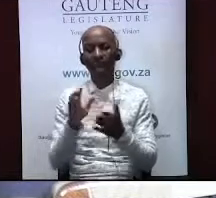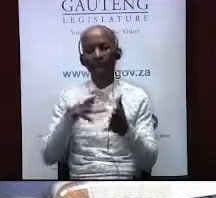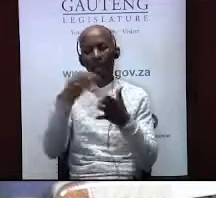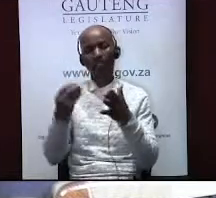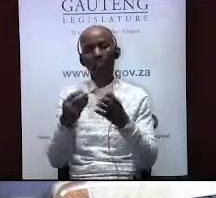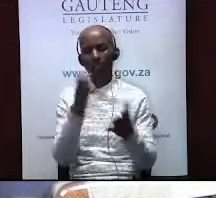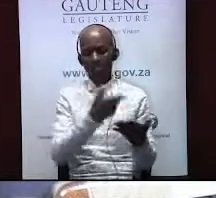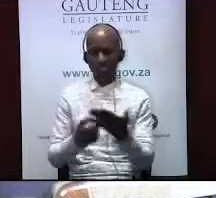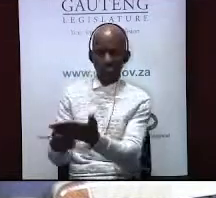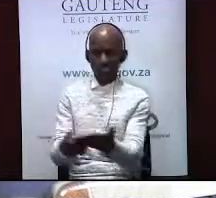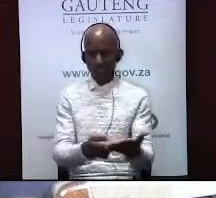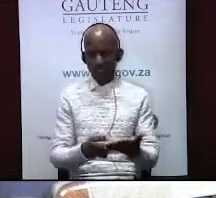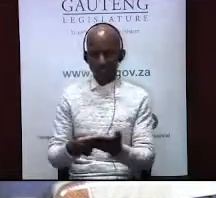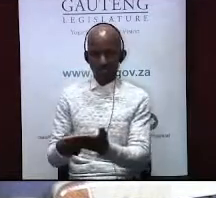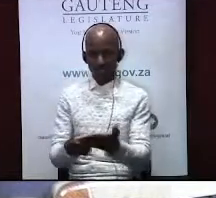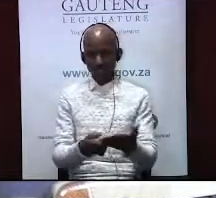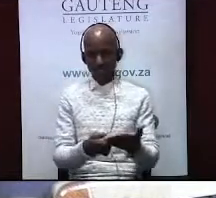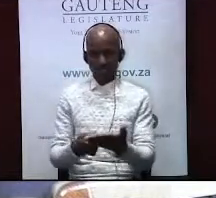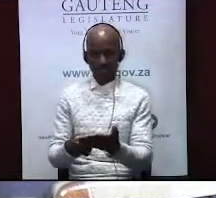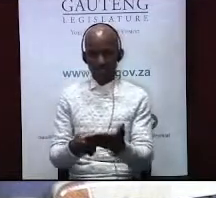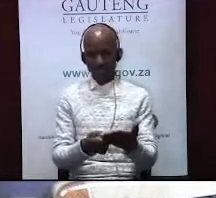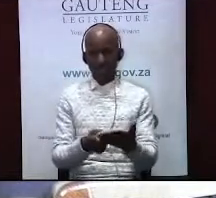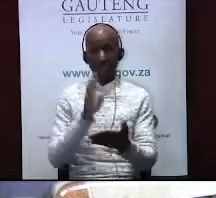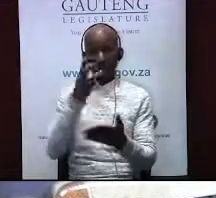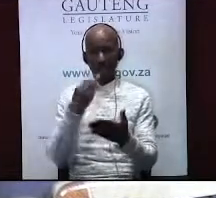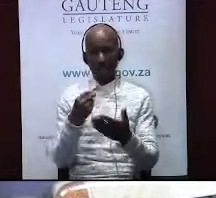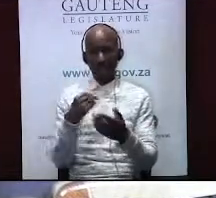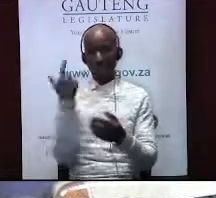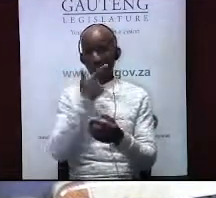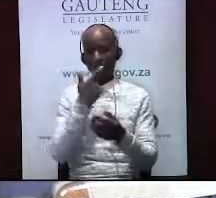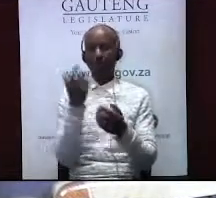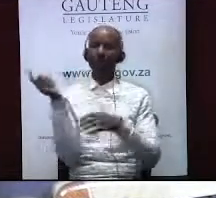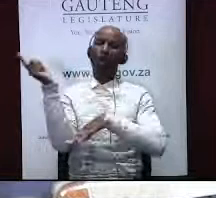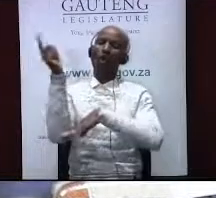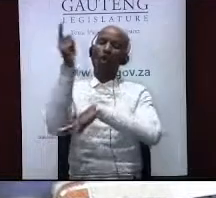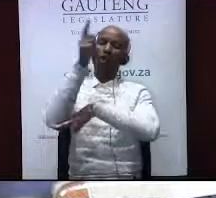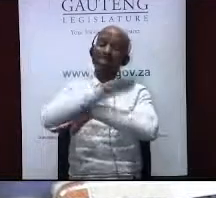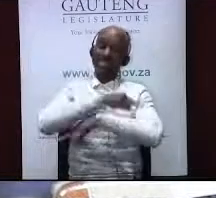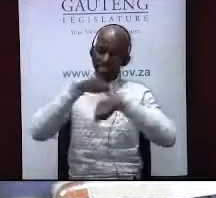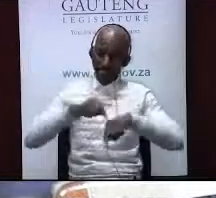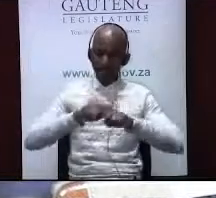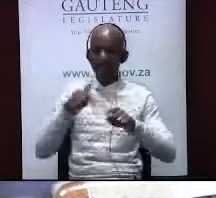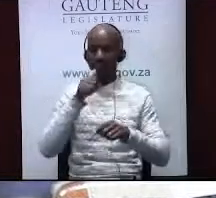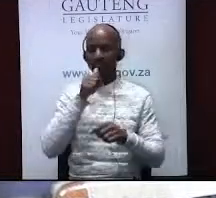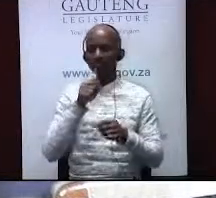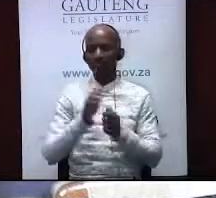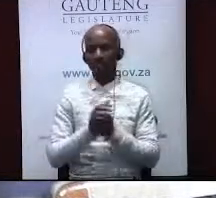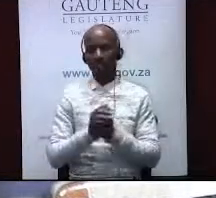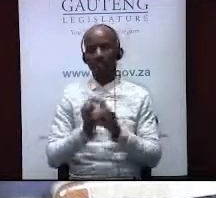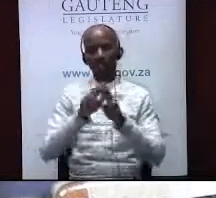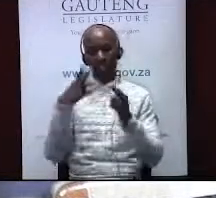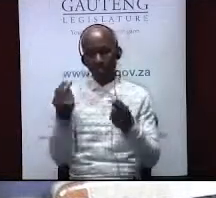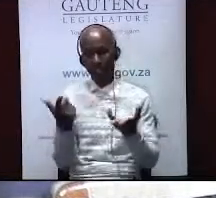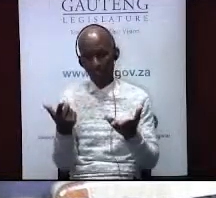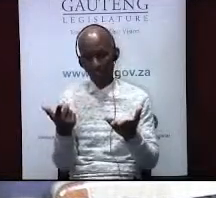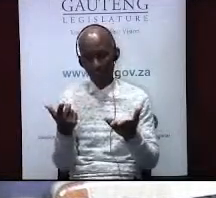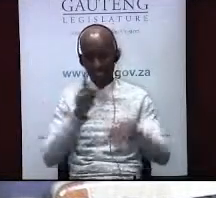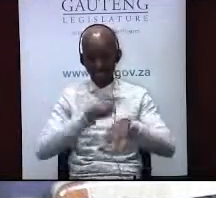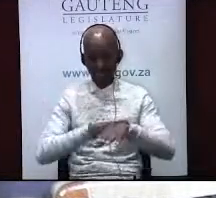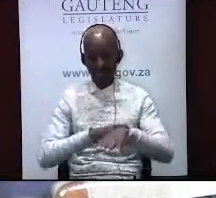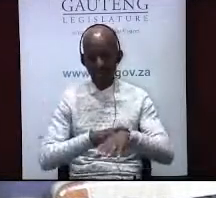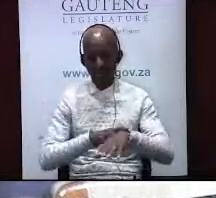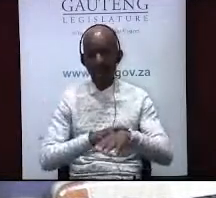our conversations we would have loved to spend the whole day here unfortunately arena the luxury of